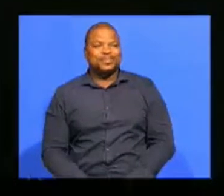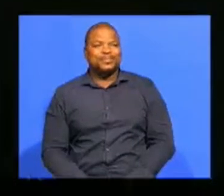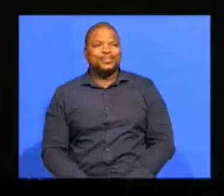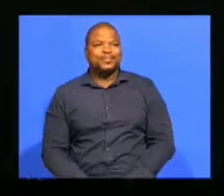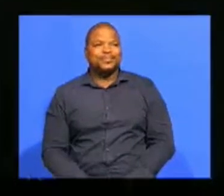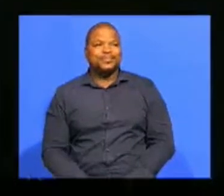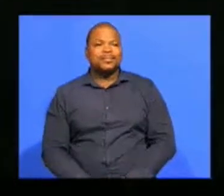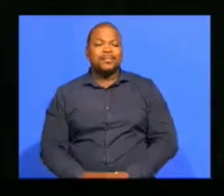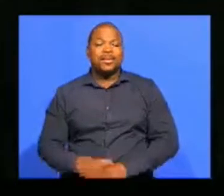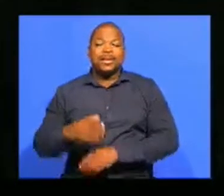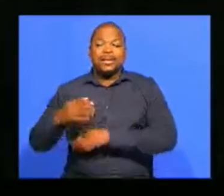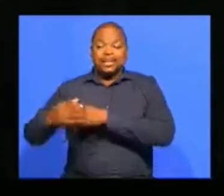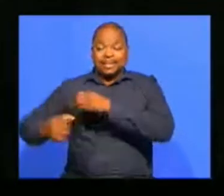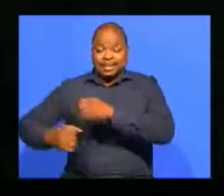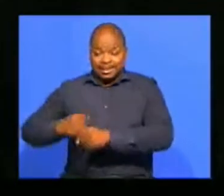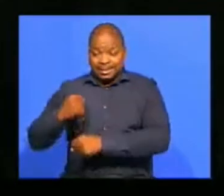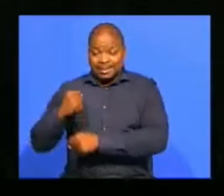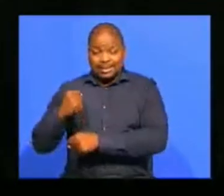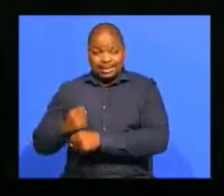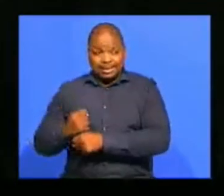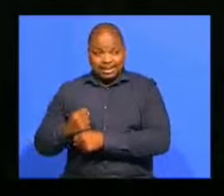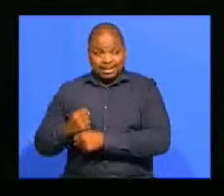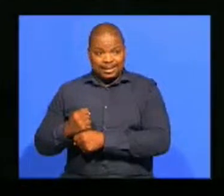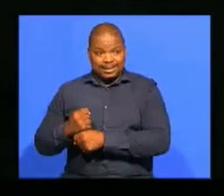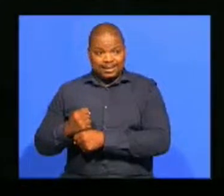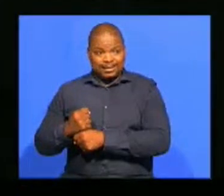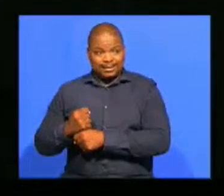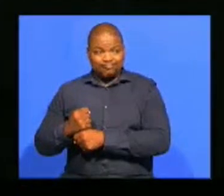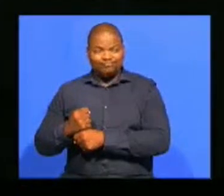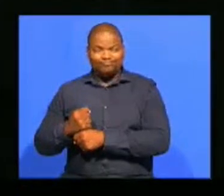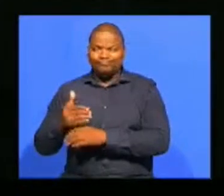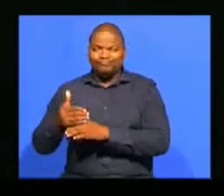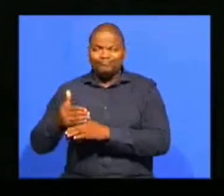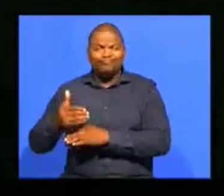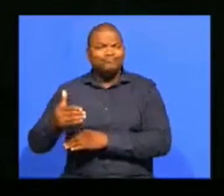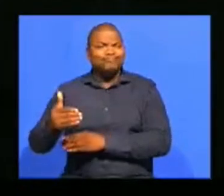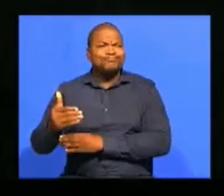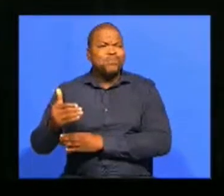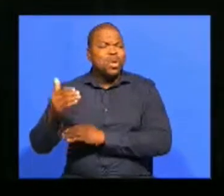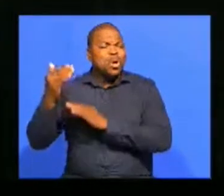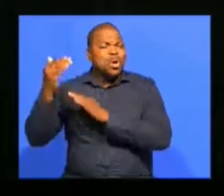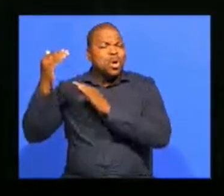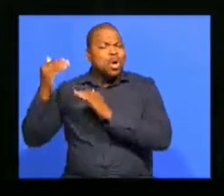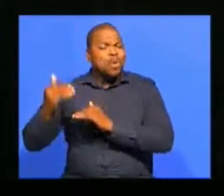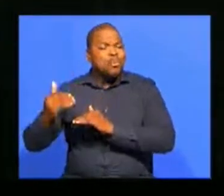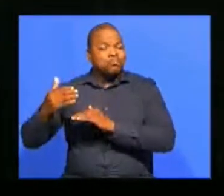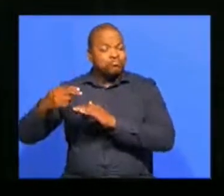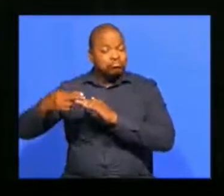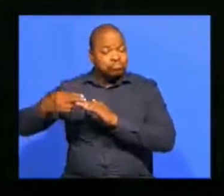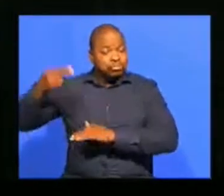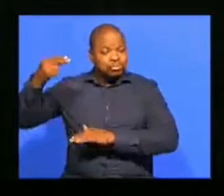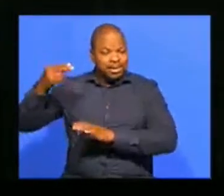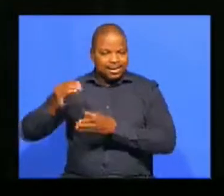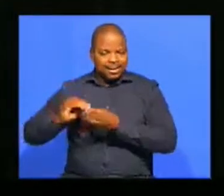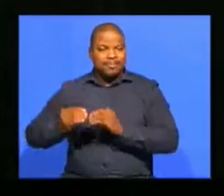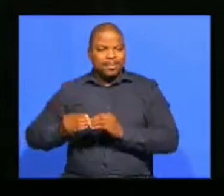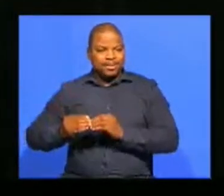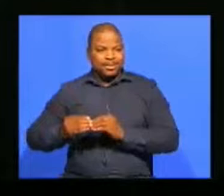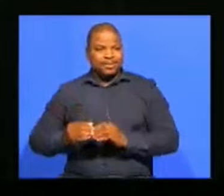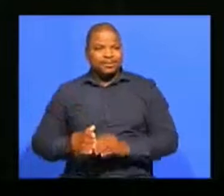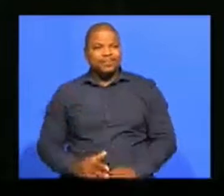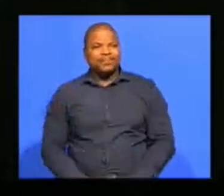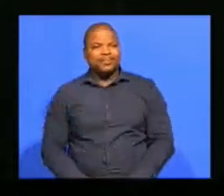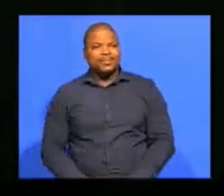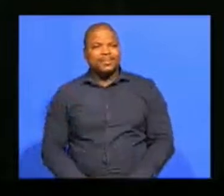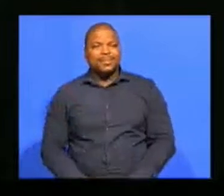And then this year, they're actually on the way to hopefully surpassing that figure. And